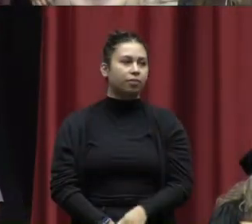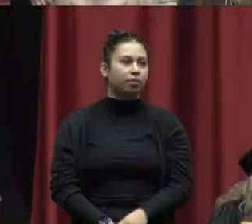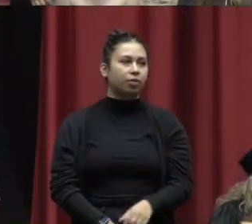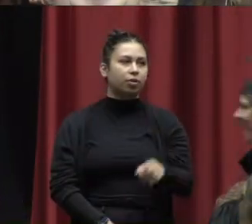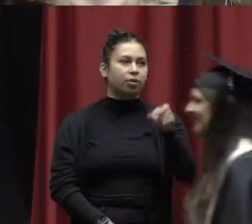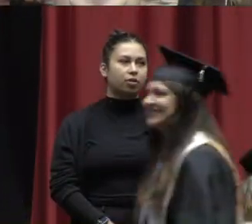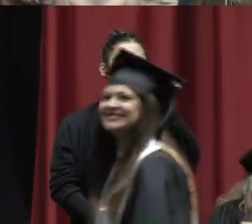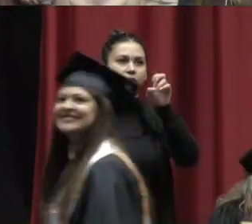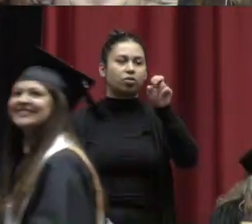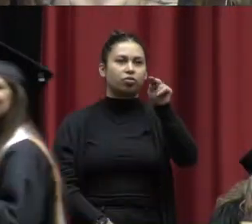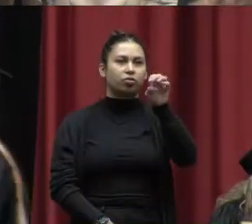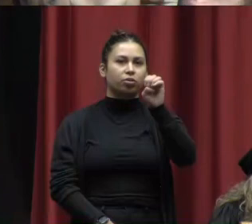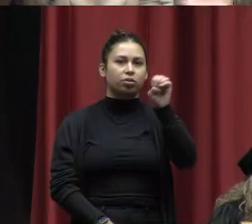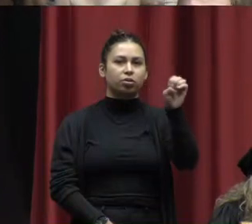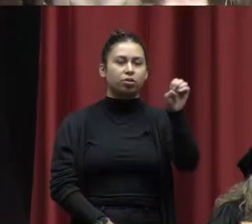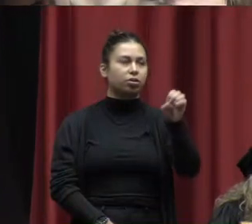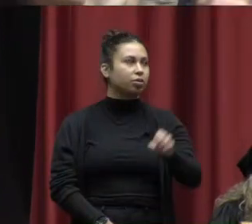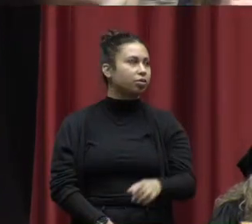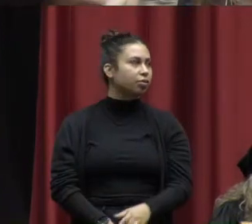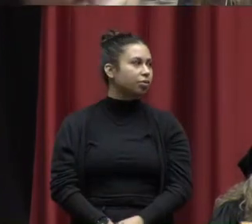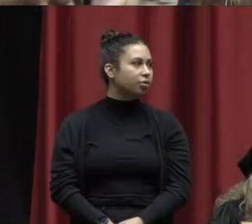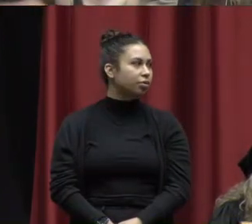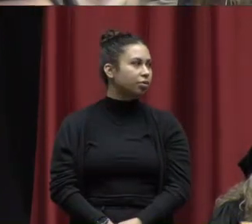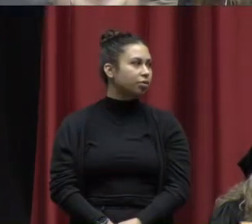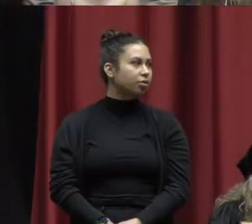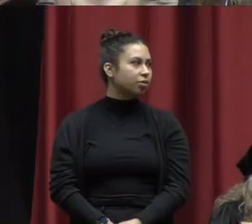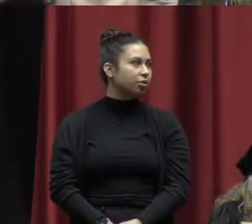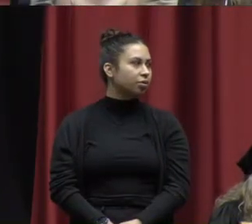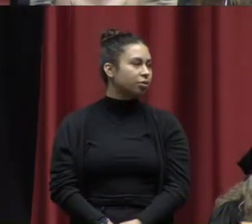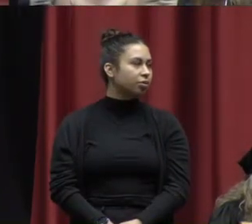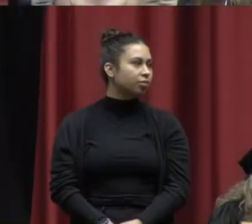Renee Forsyth.